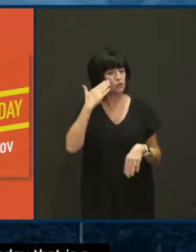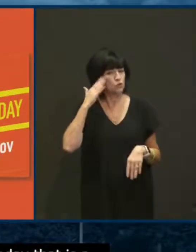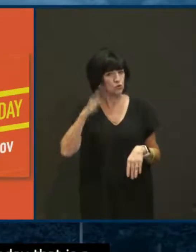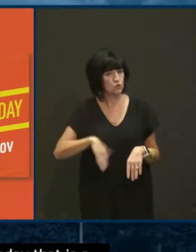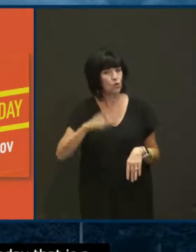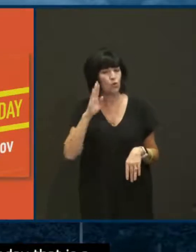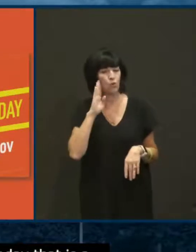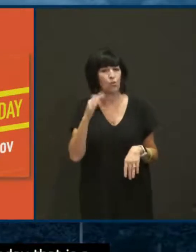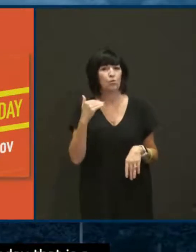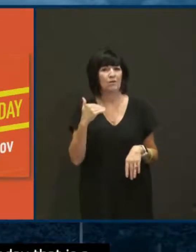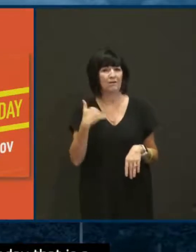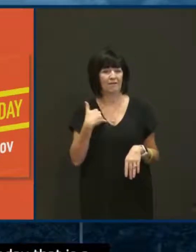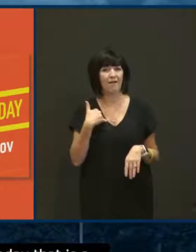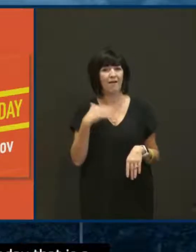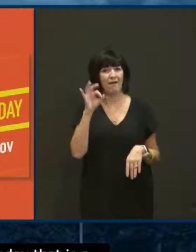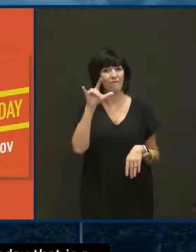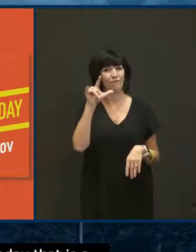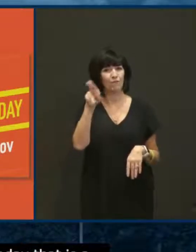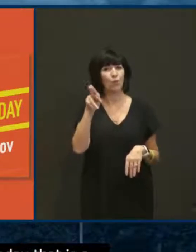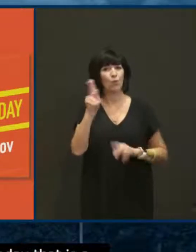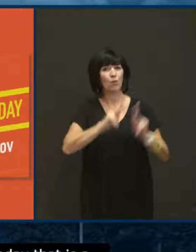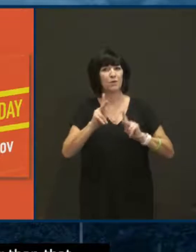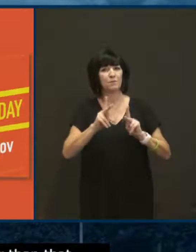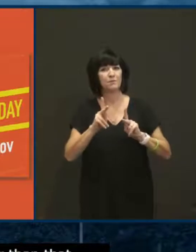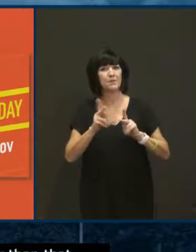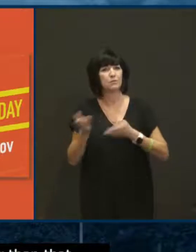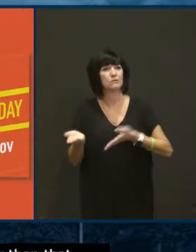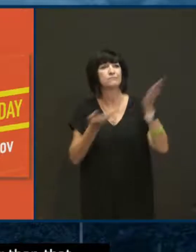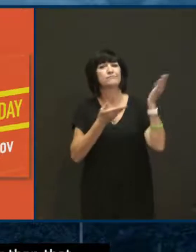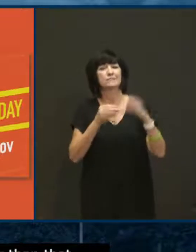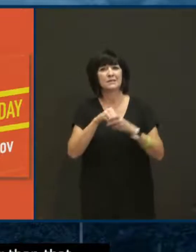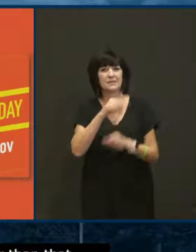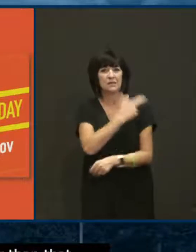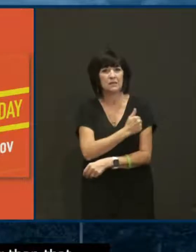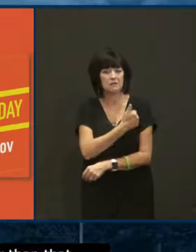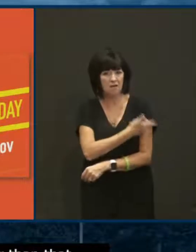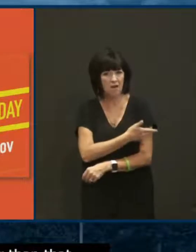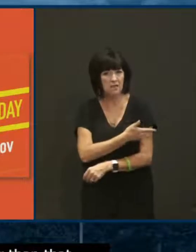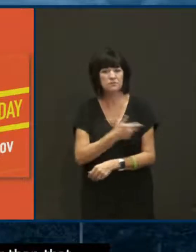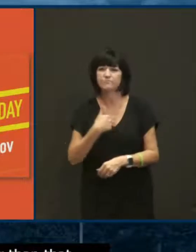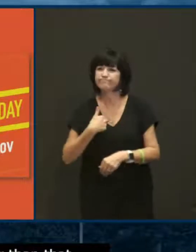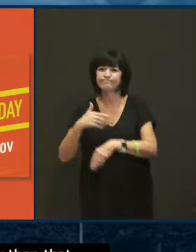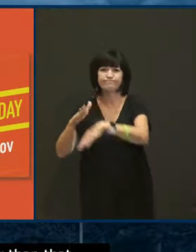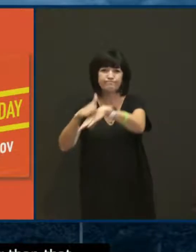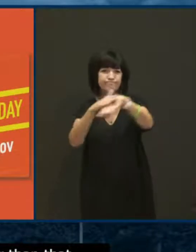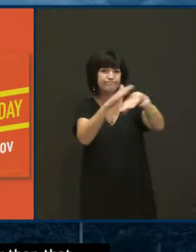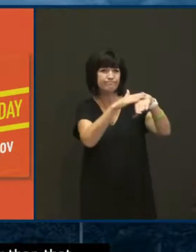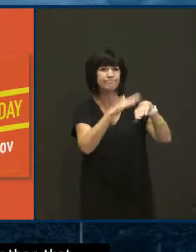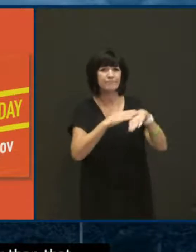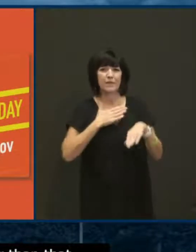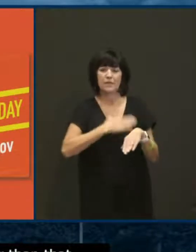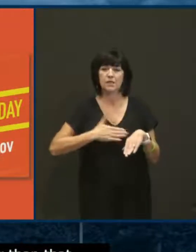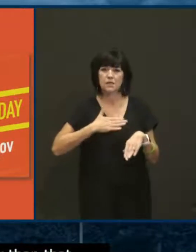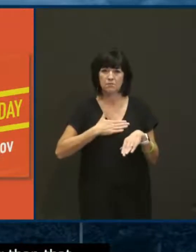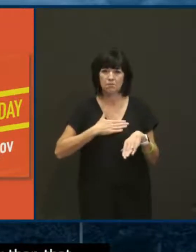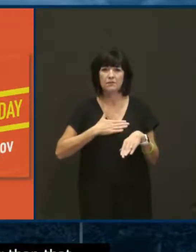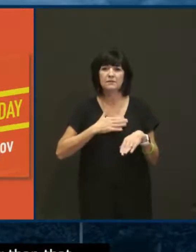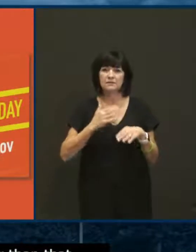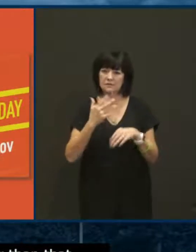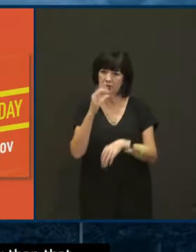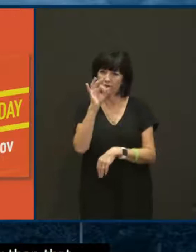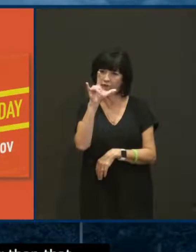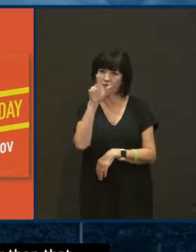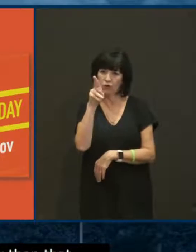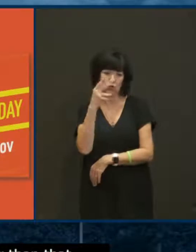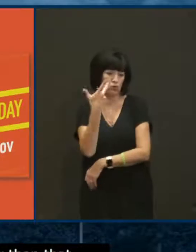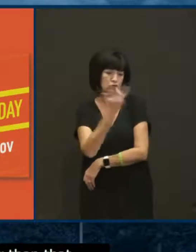hospitalizations during the flu season, so let's protect ourselves. Get your vaccine today. That's flu.delaware.gov. You can